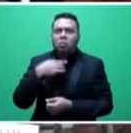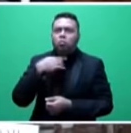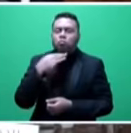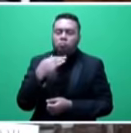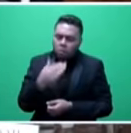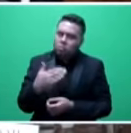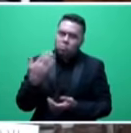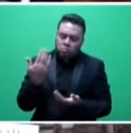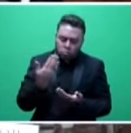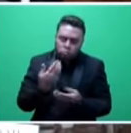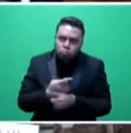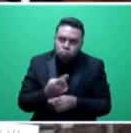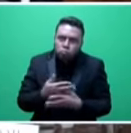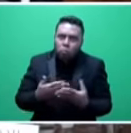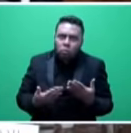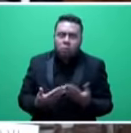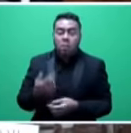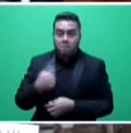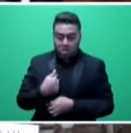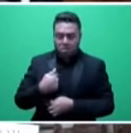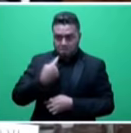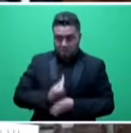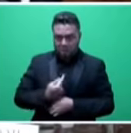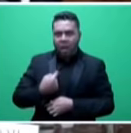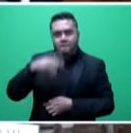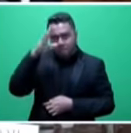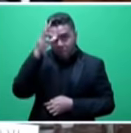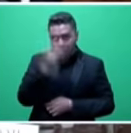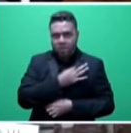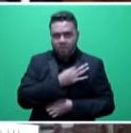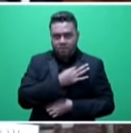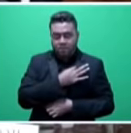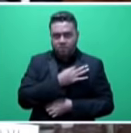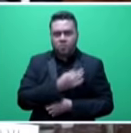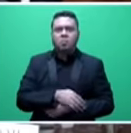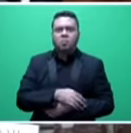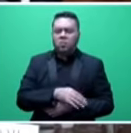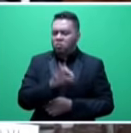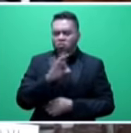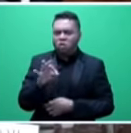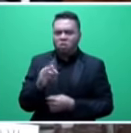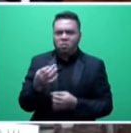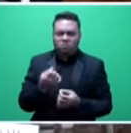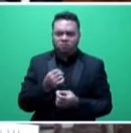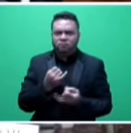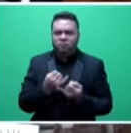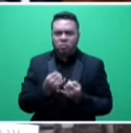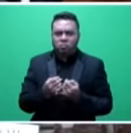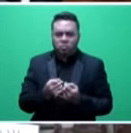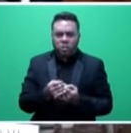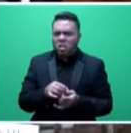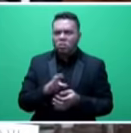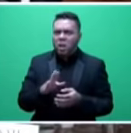sir, I believe he was not very complimentary, in fact, condemning